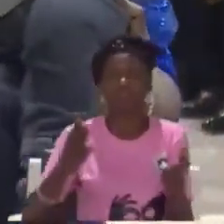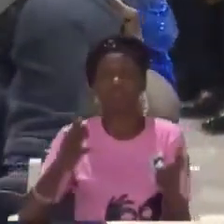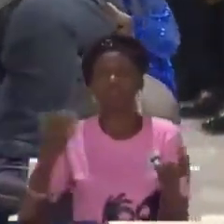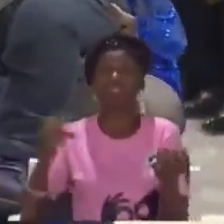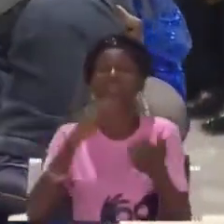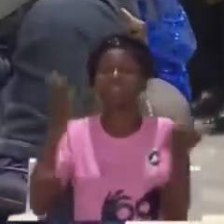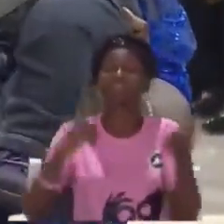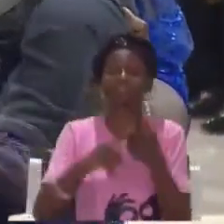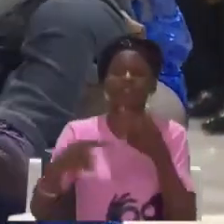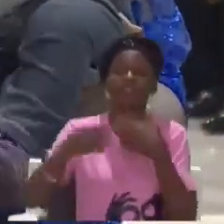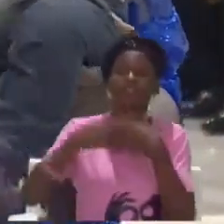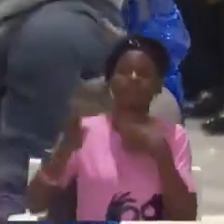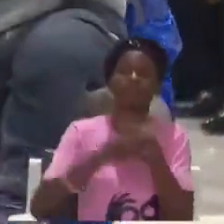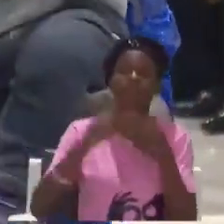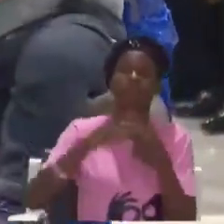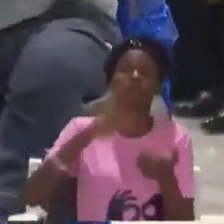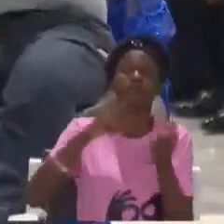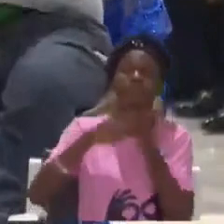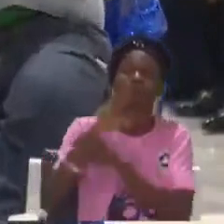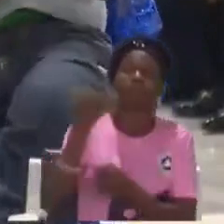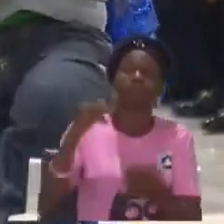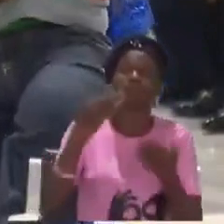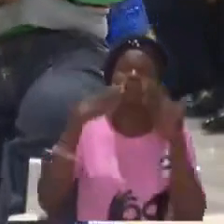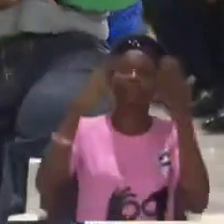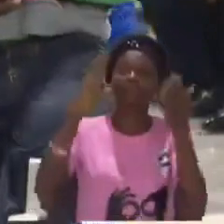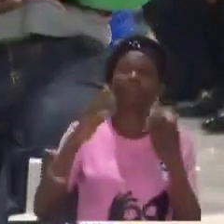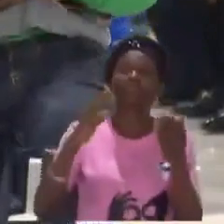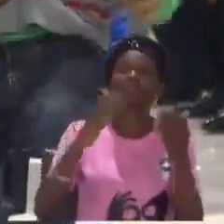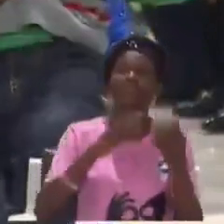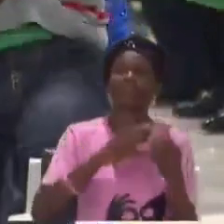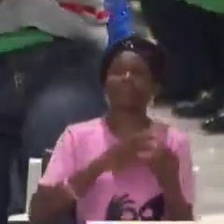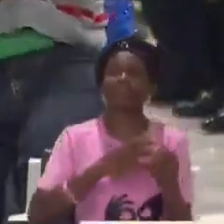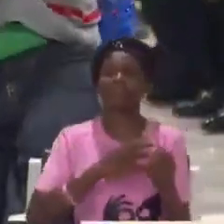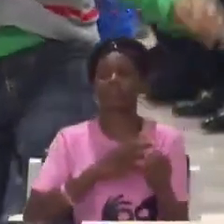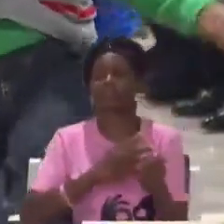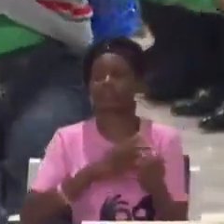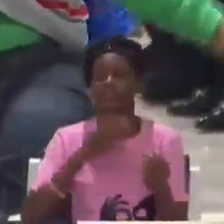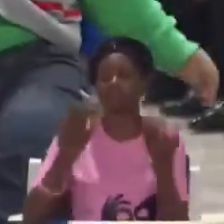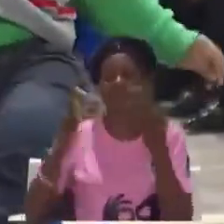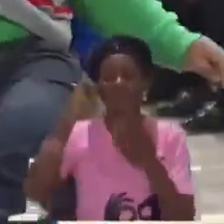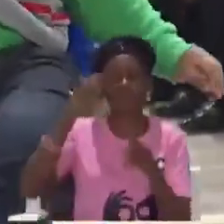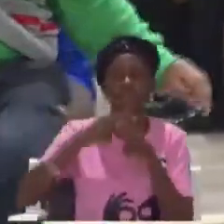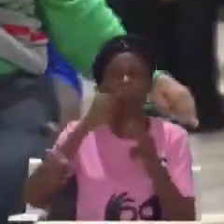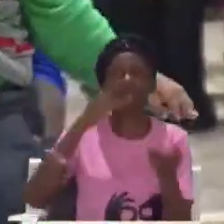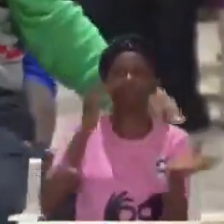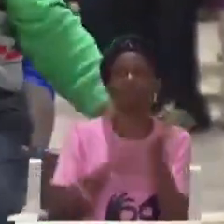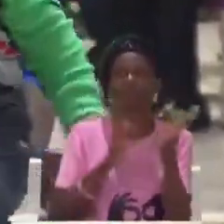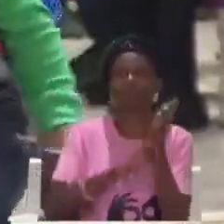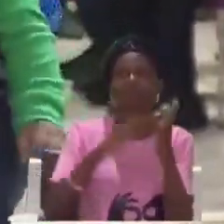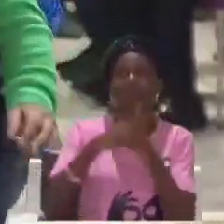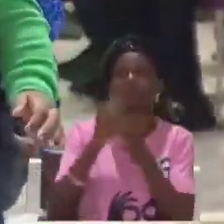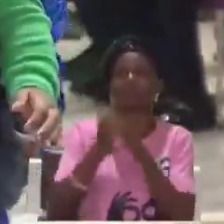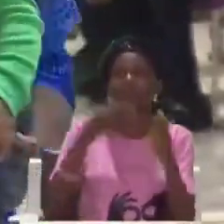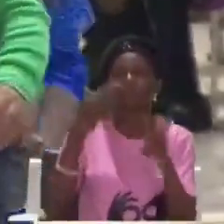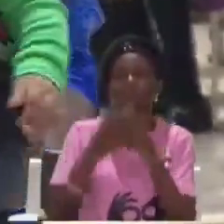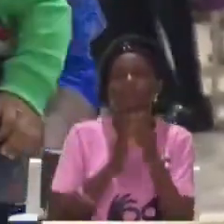of Adeboye. We thank God, and his name be praised. In Jesus' name.